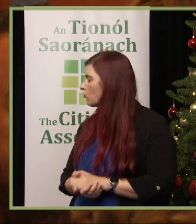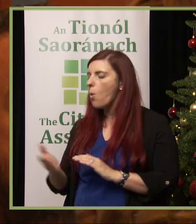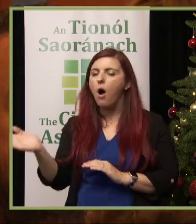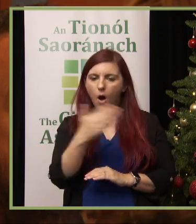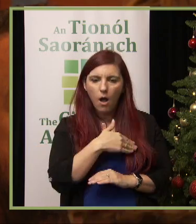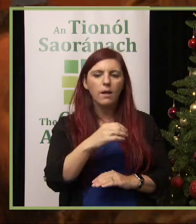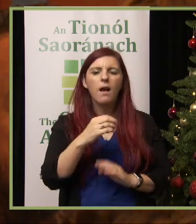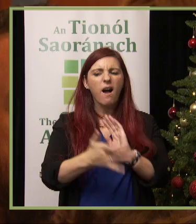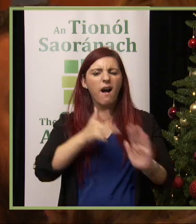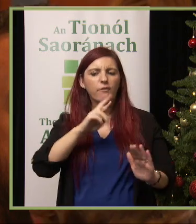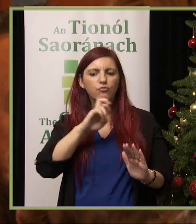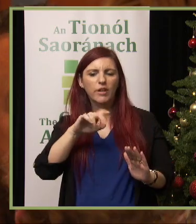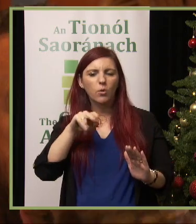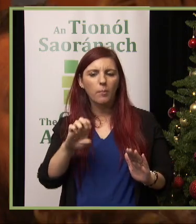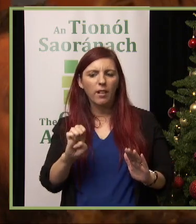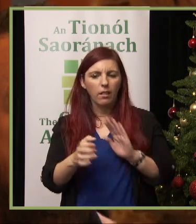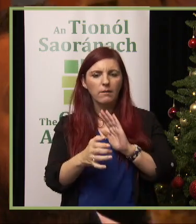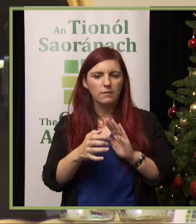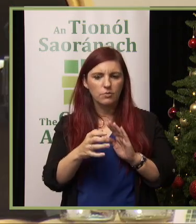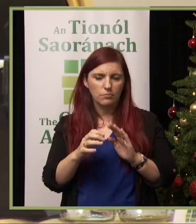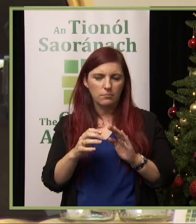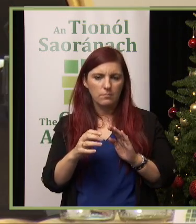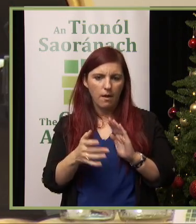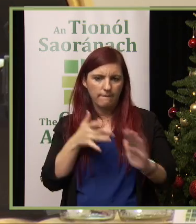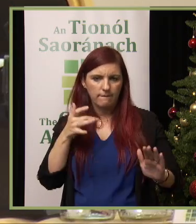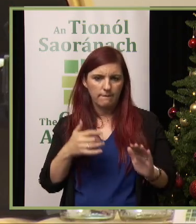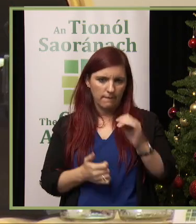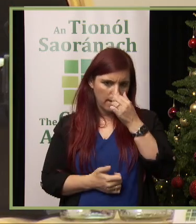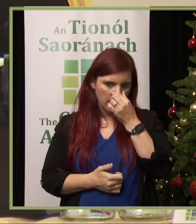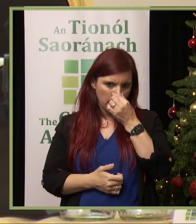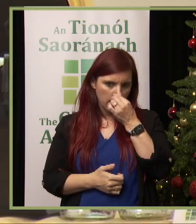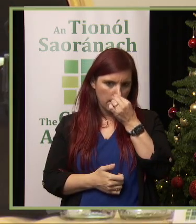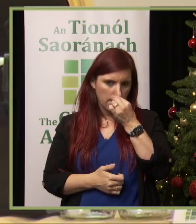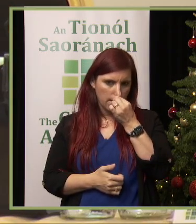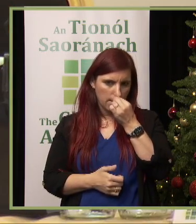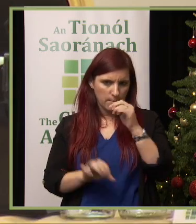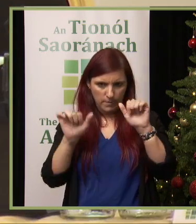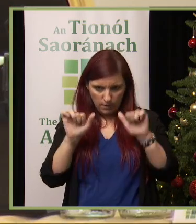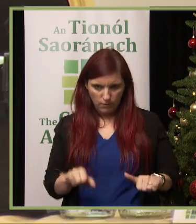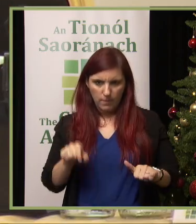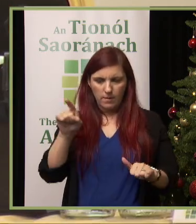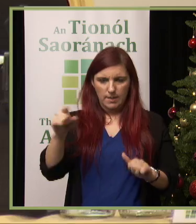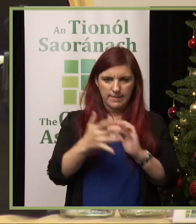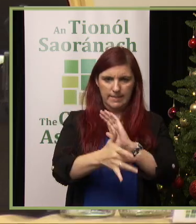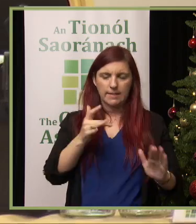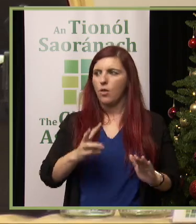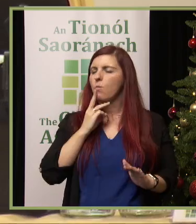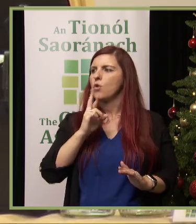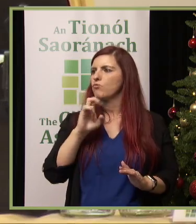for biodiversity conservation measures. Yeah. Okay? To agree with deleting